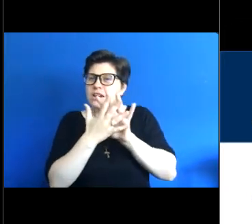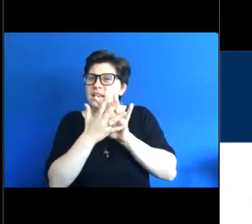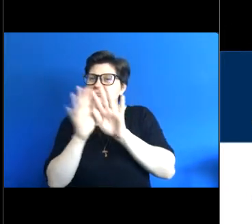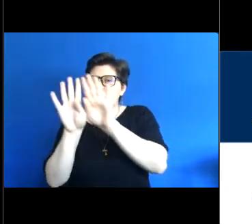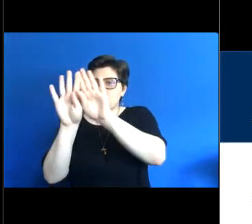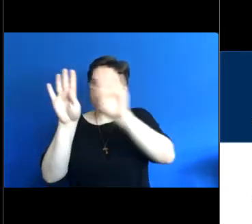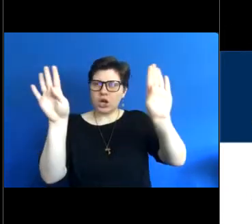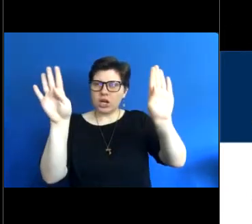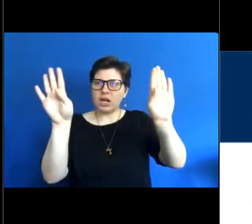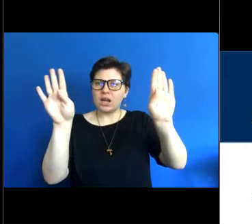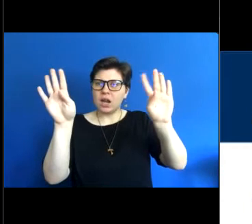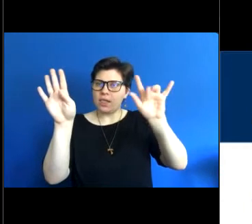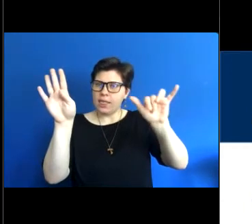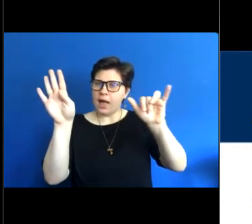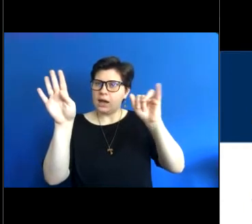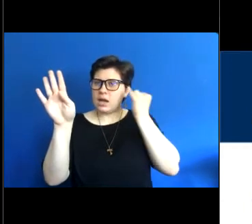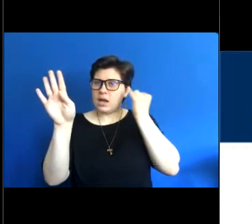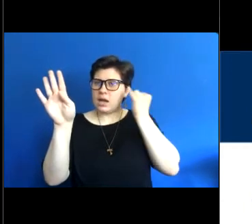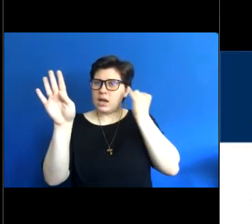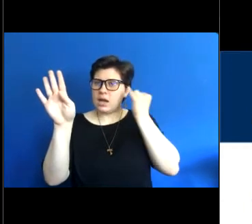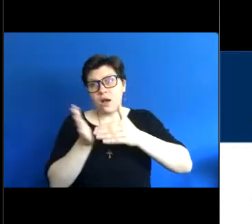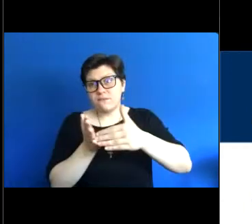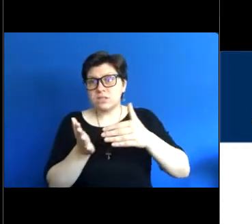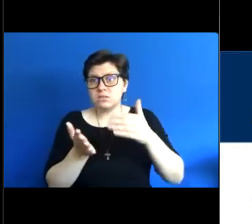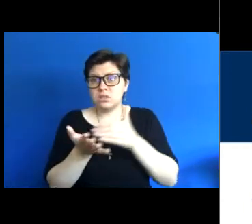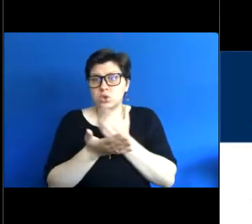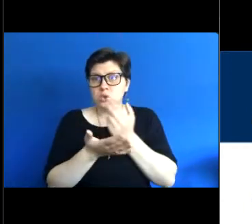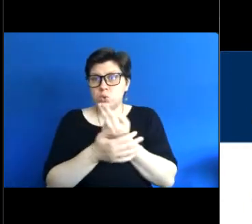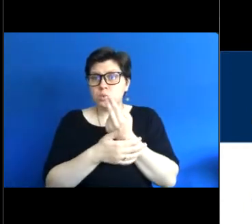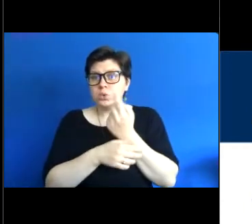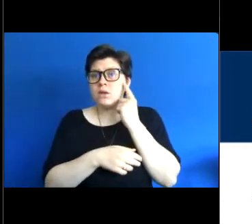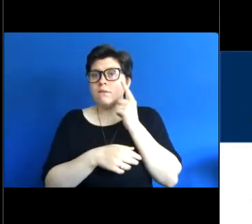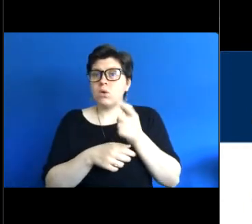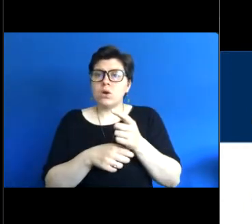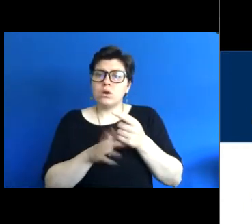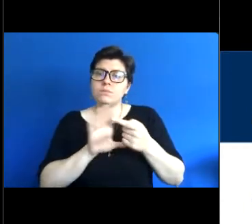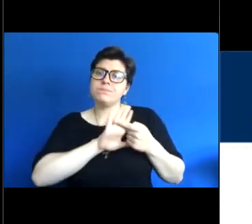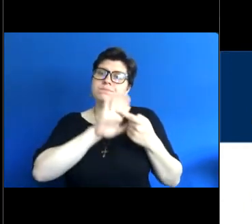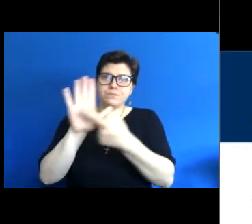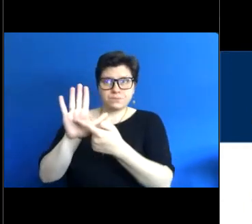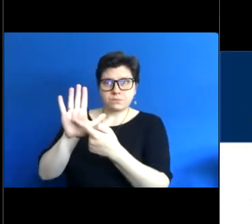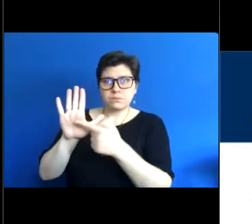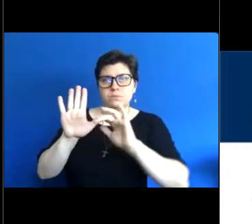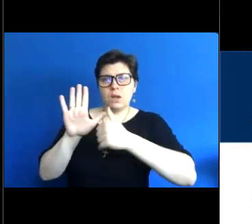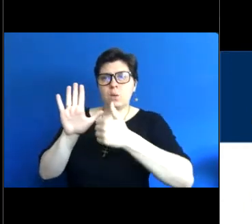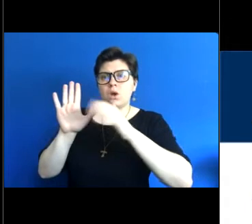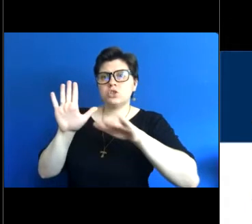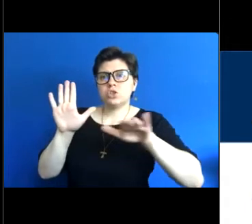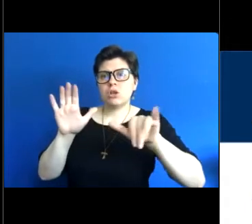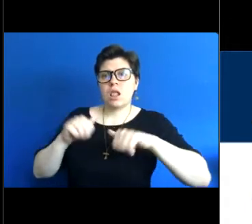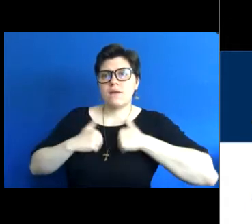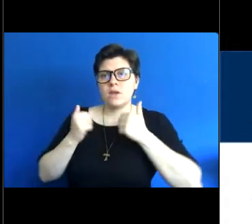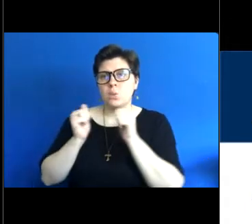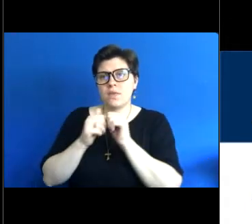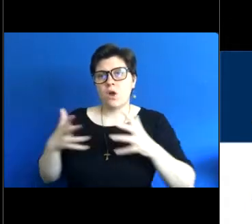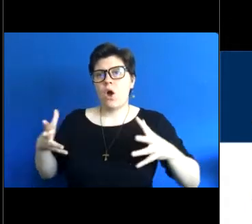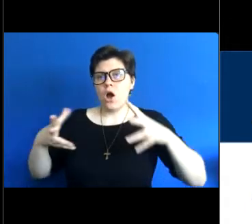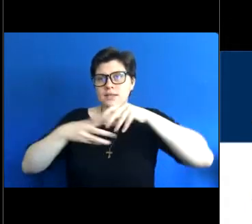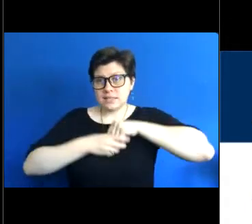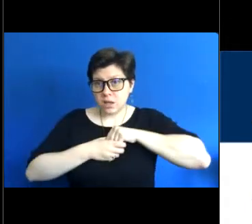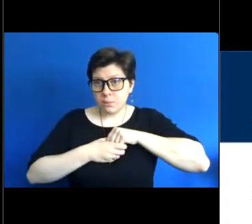is often used for an expression on how children living with autism see the